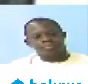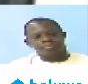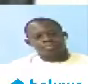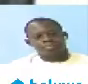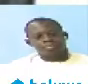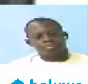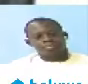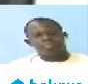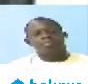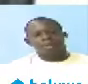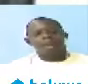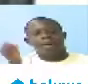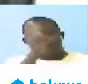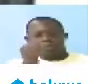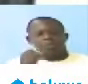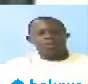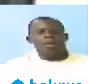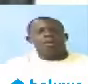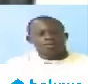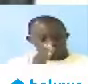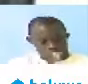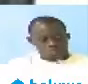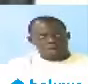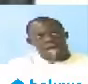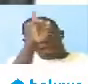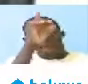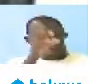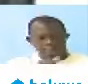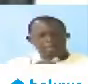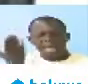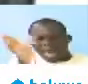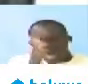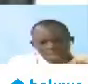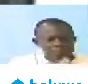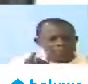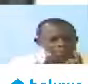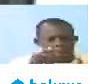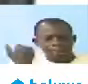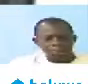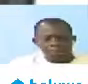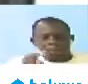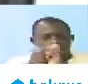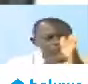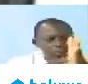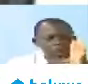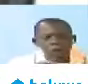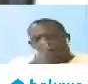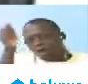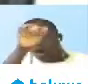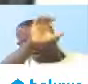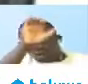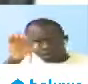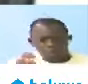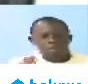Because they are very well endowed. Whatever people need in other countries, they have a lot of